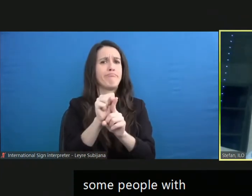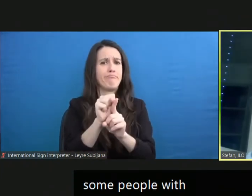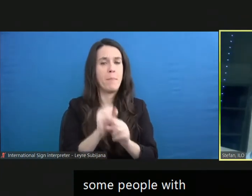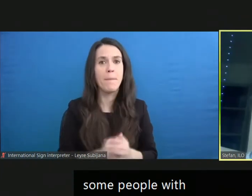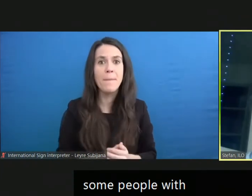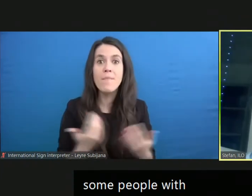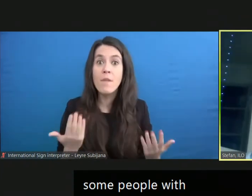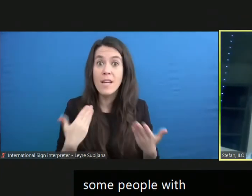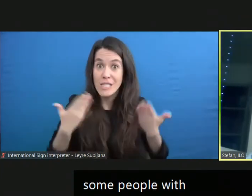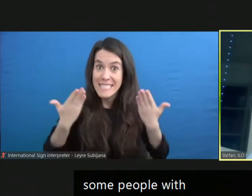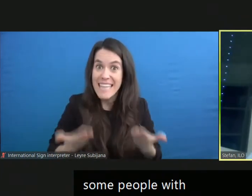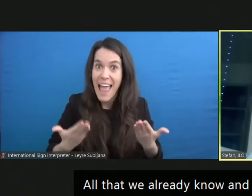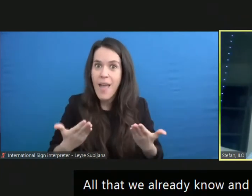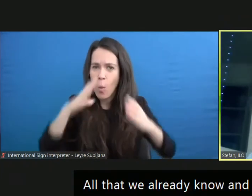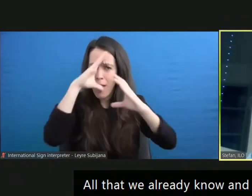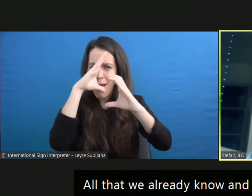today we're going to look